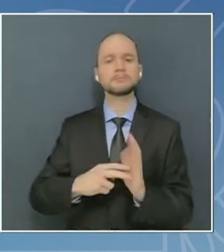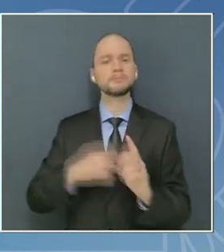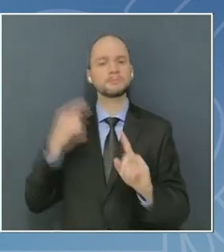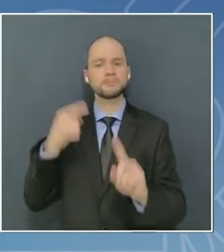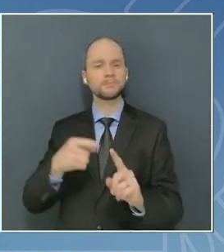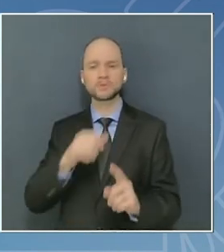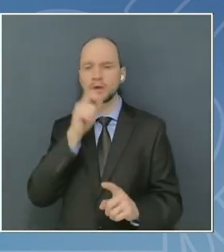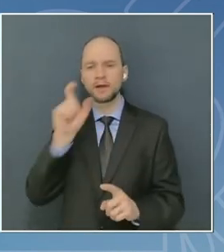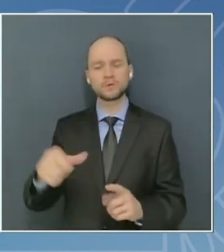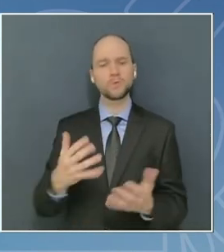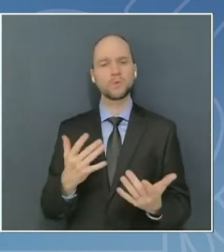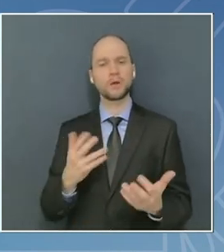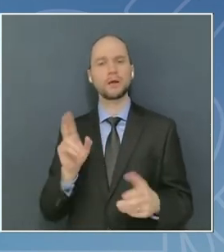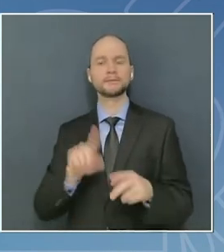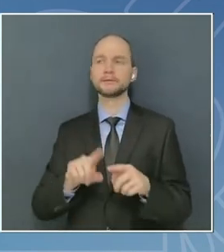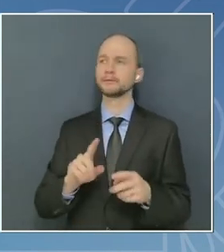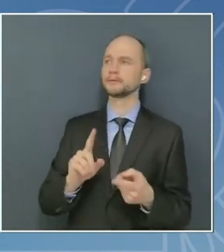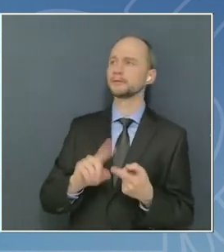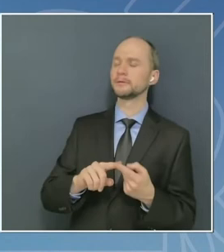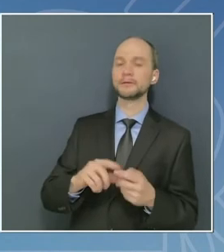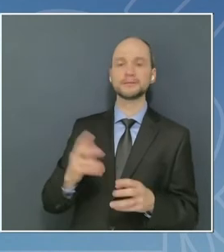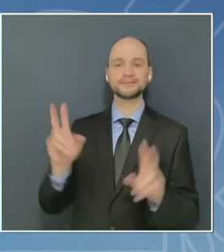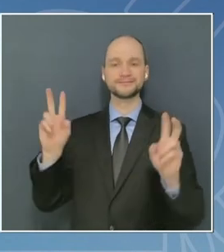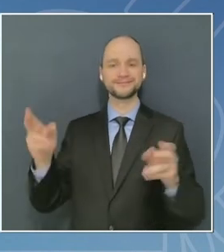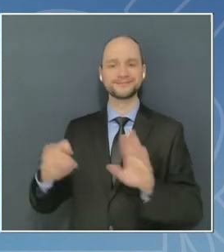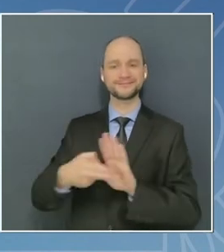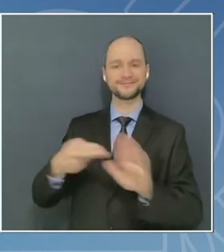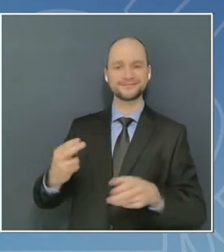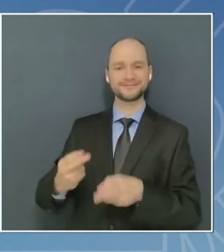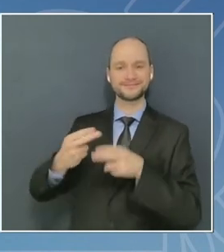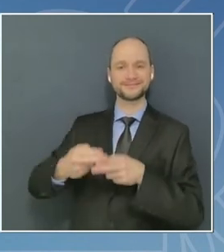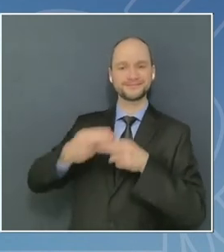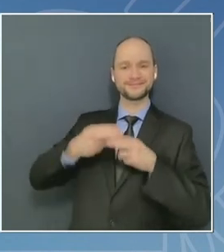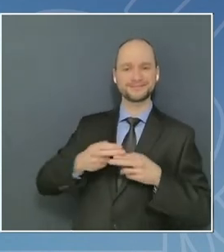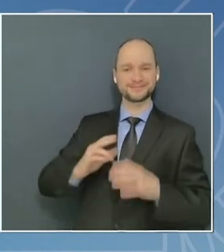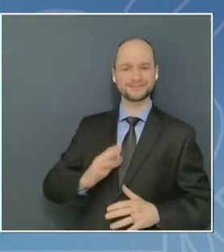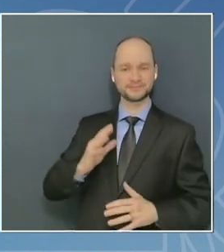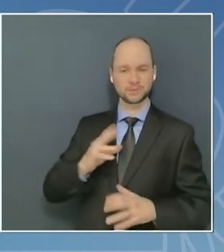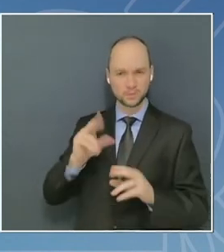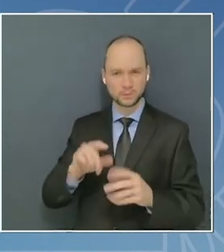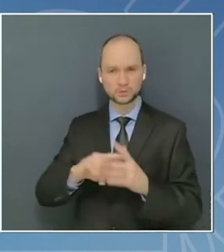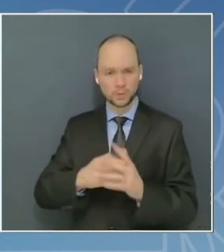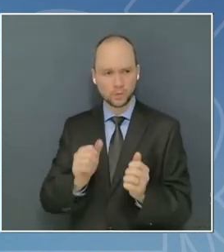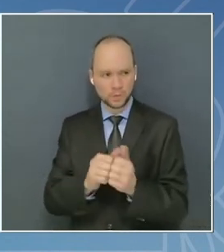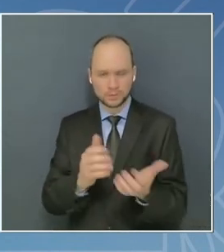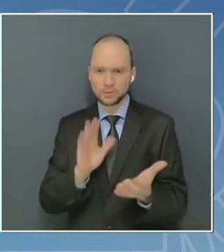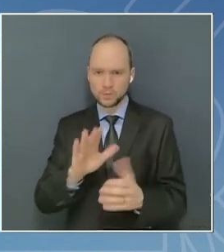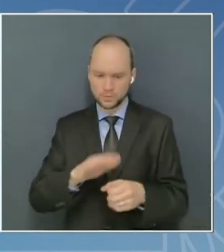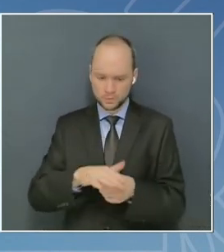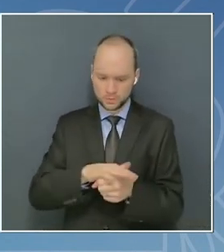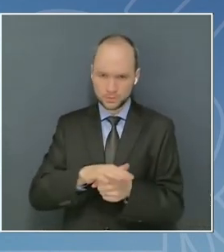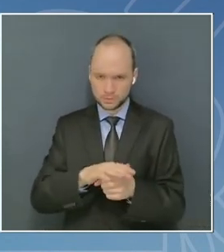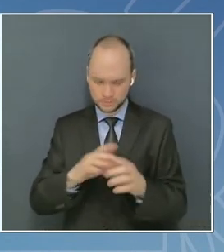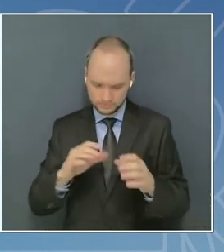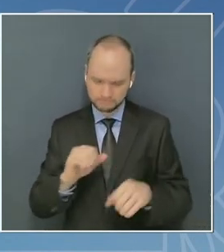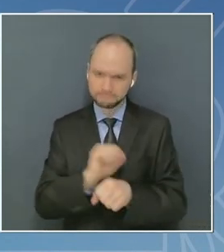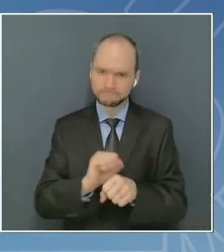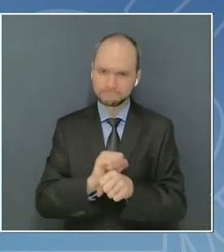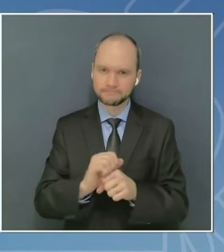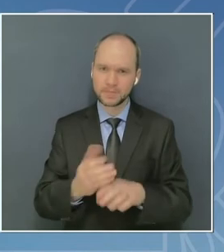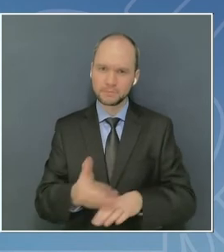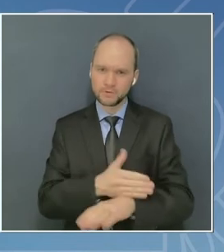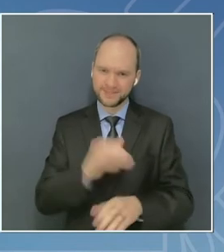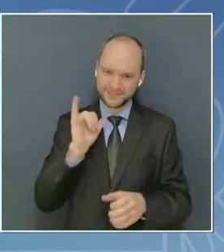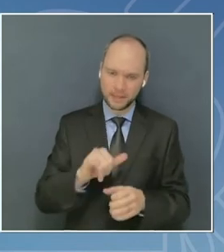of staff or a lot of resources. You start with what you know and keep working at it. And so going back to the question of public service, encouraging our